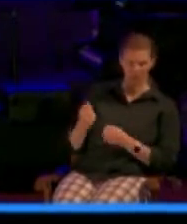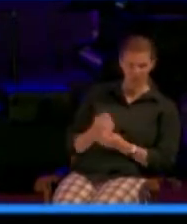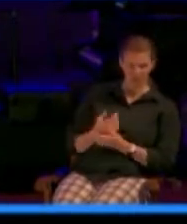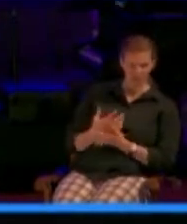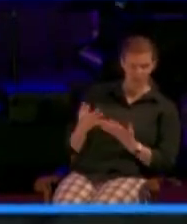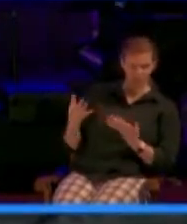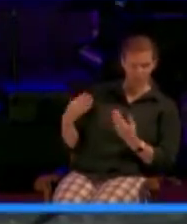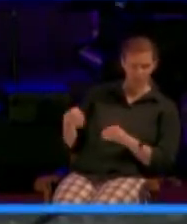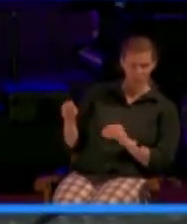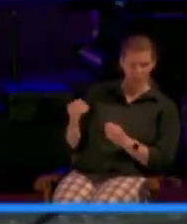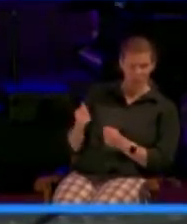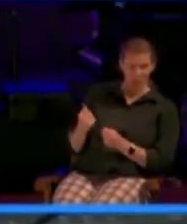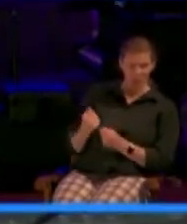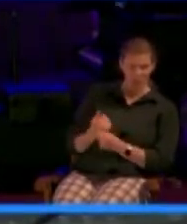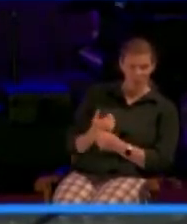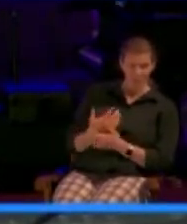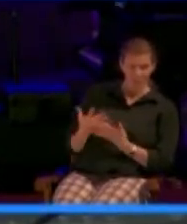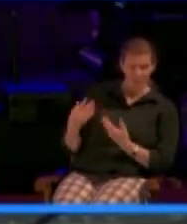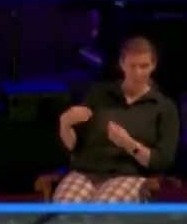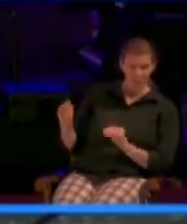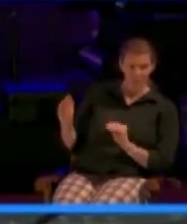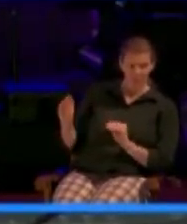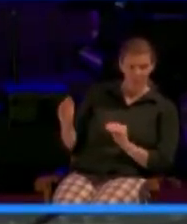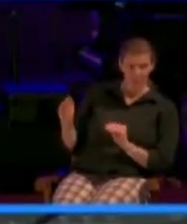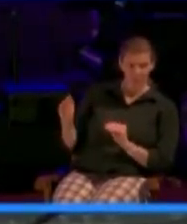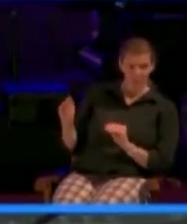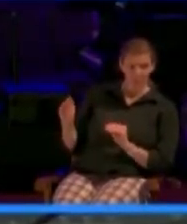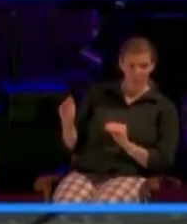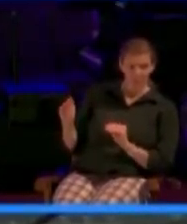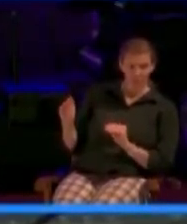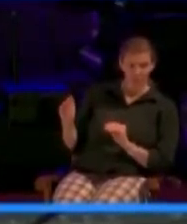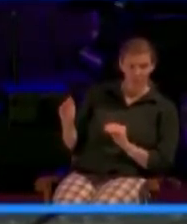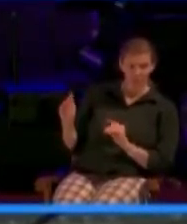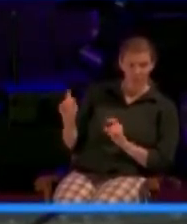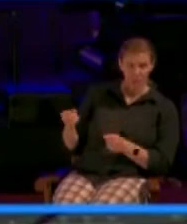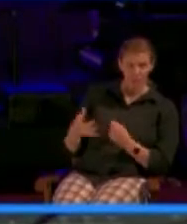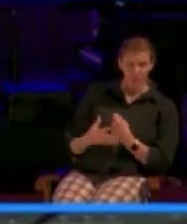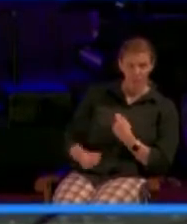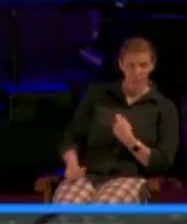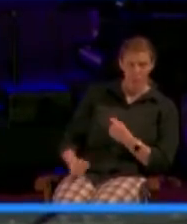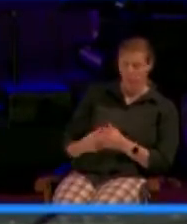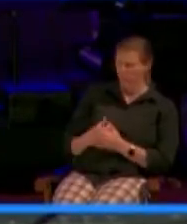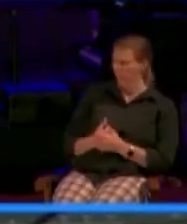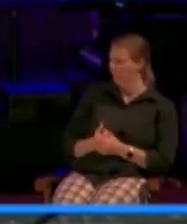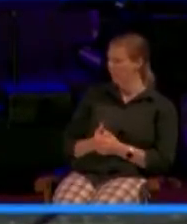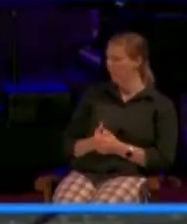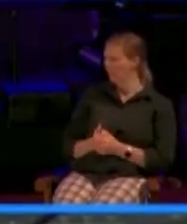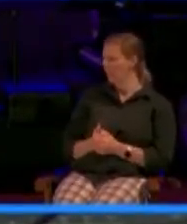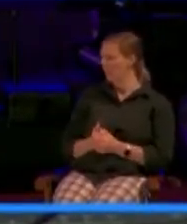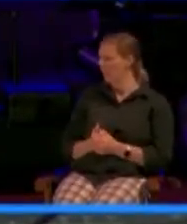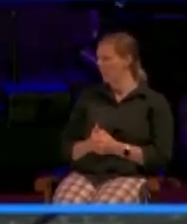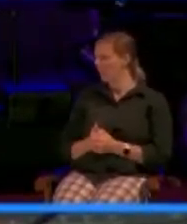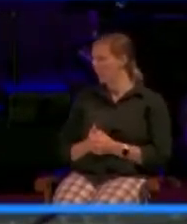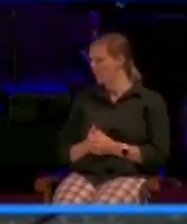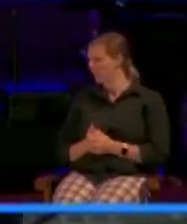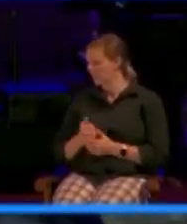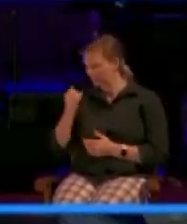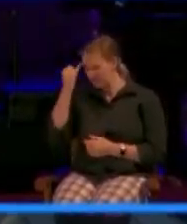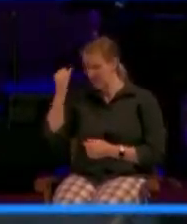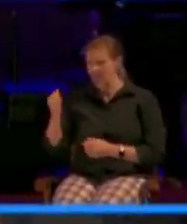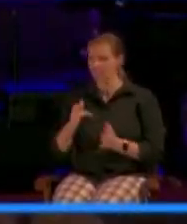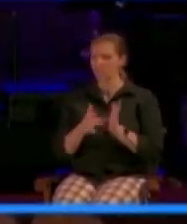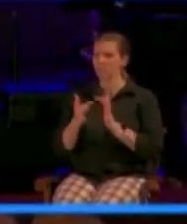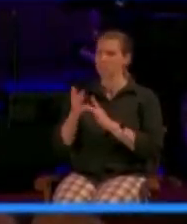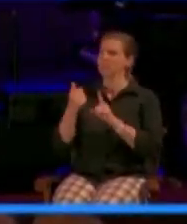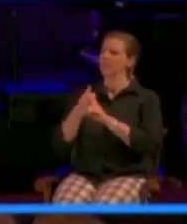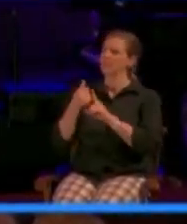Suppose Jesus was on this stage this morning and he looked out here in this congregation and you asked the question, what must we do to be saved? And he looked at